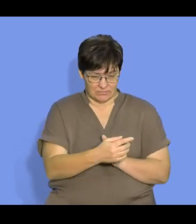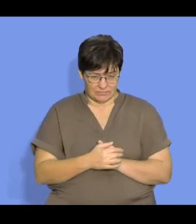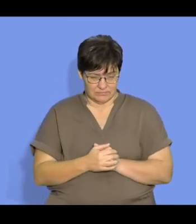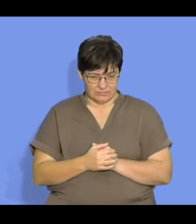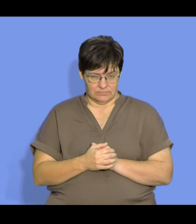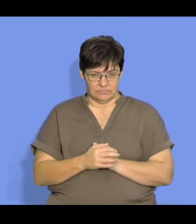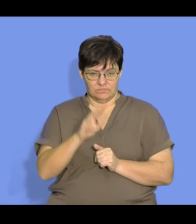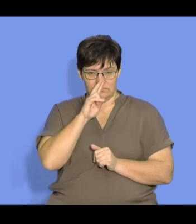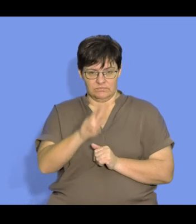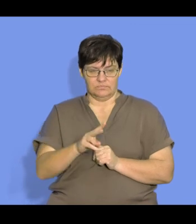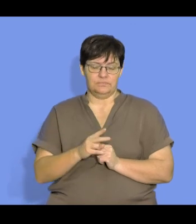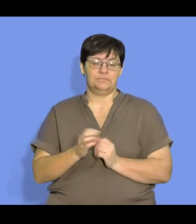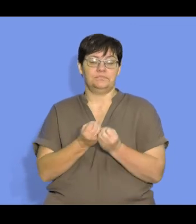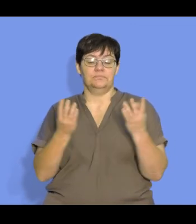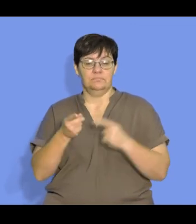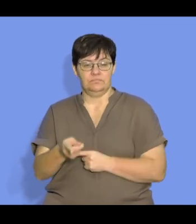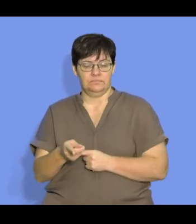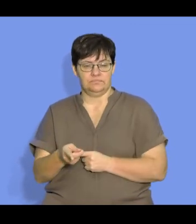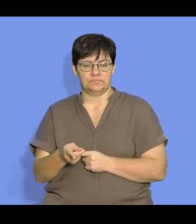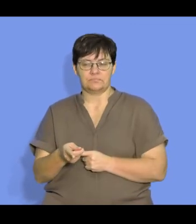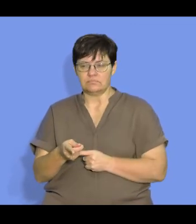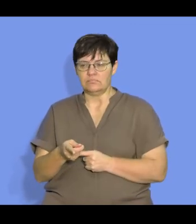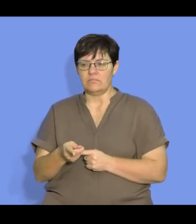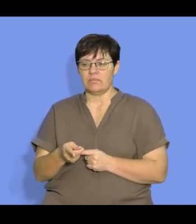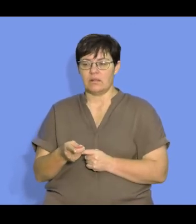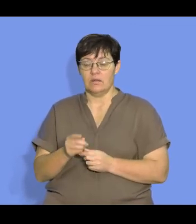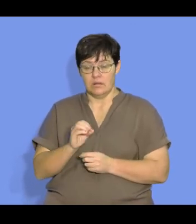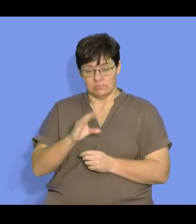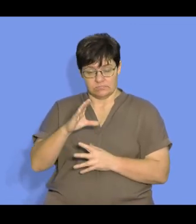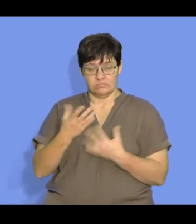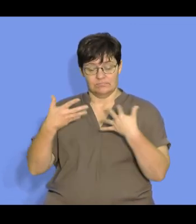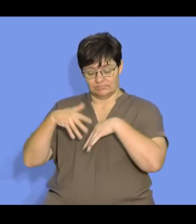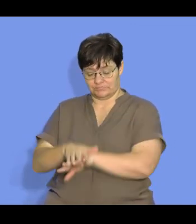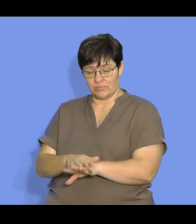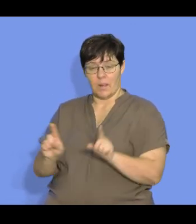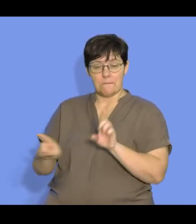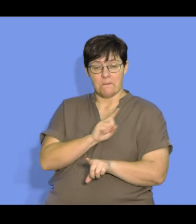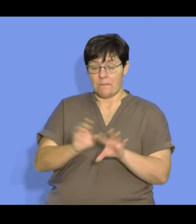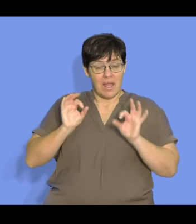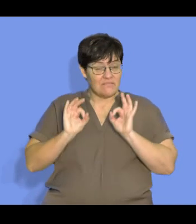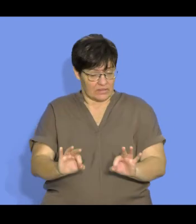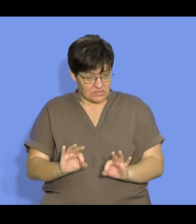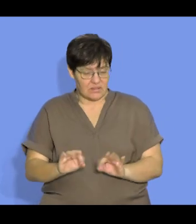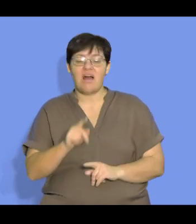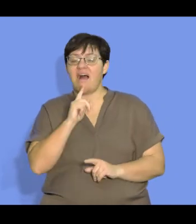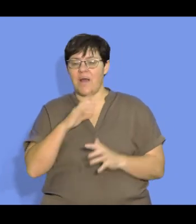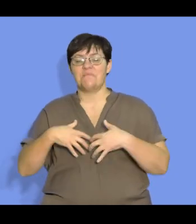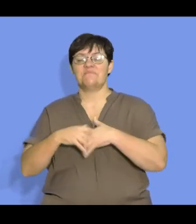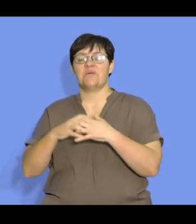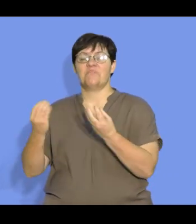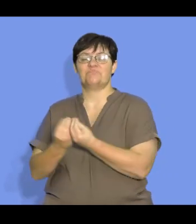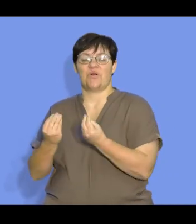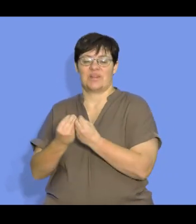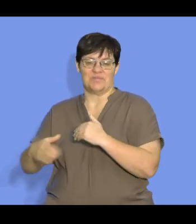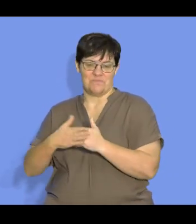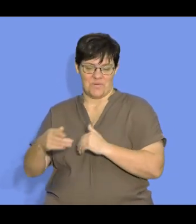many particles will actually result in effective collisions, we can see that entire part